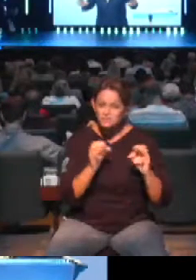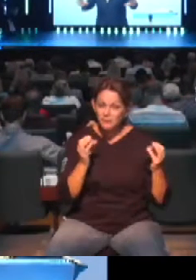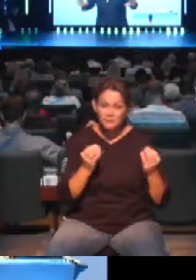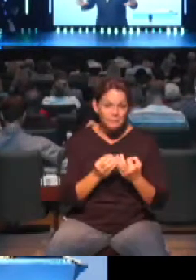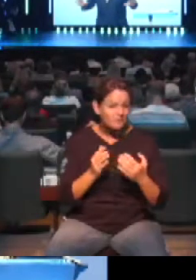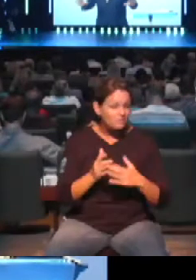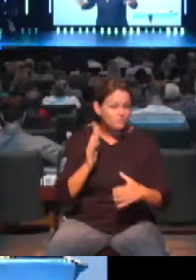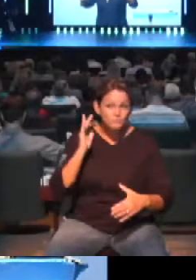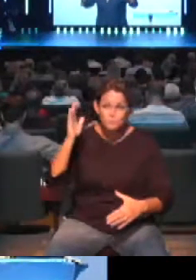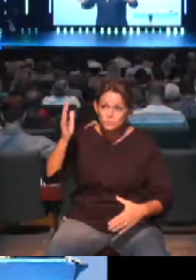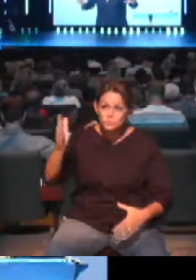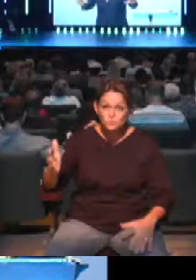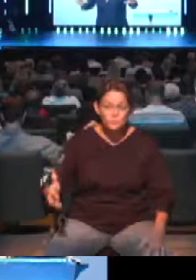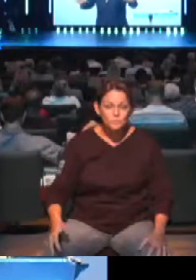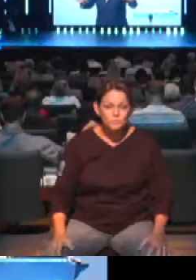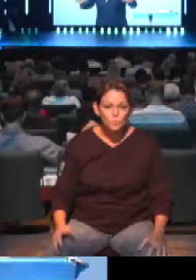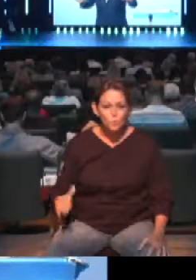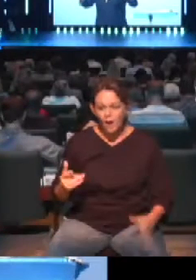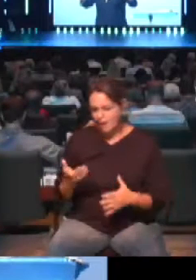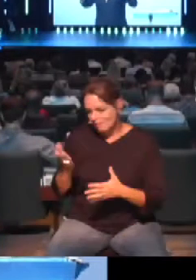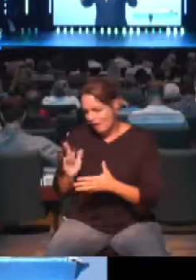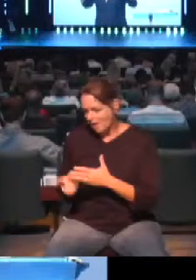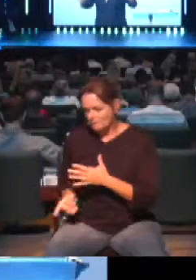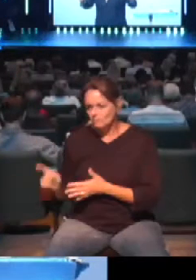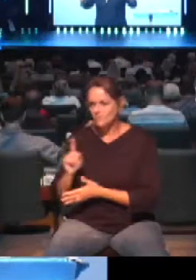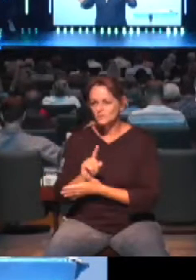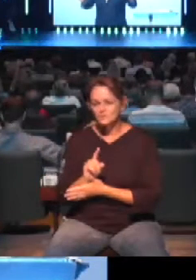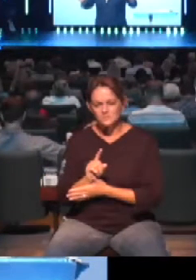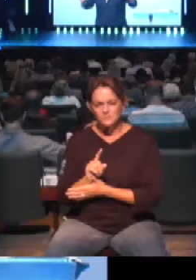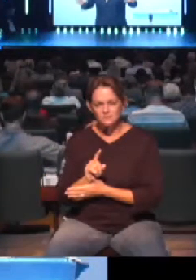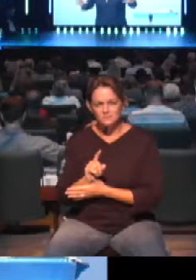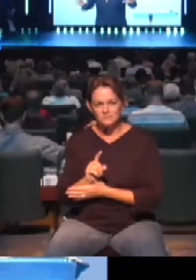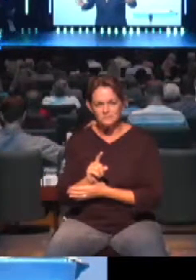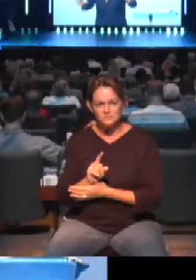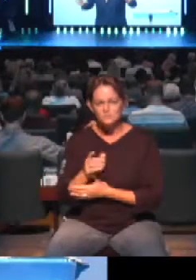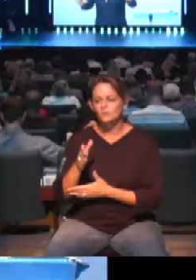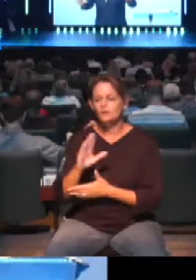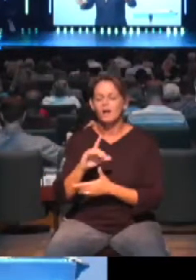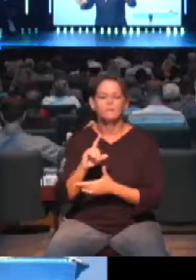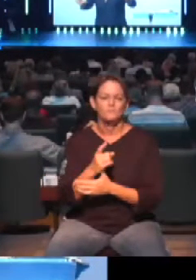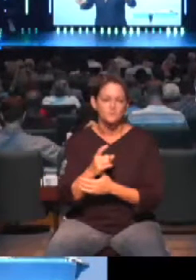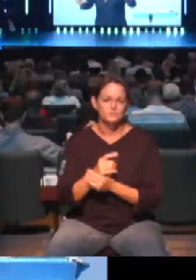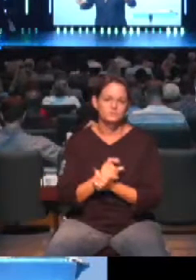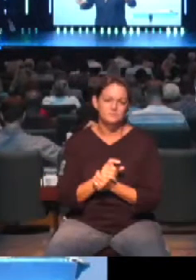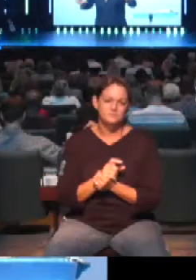future. Because I put God first. So I'm asking you to make a commitment today to put God first